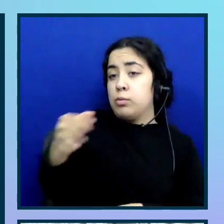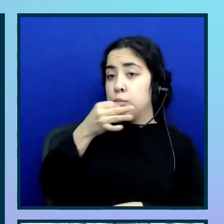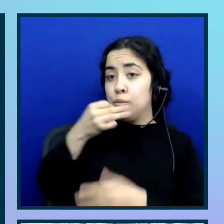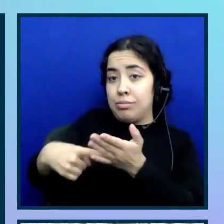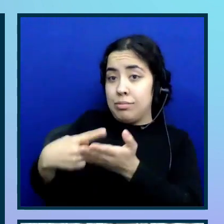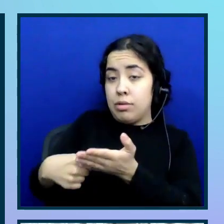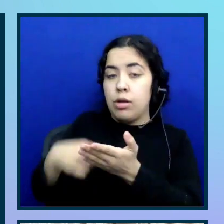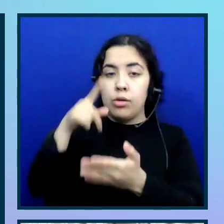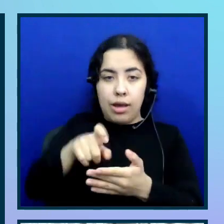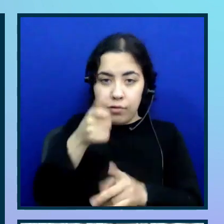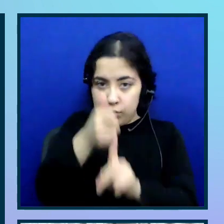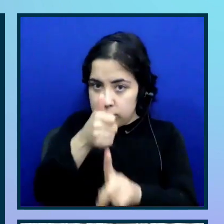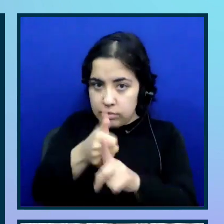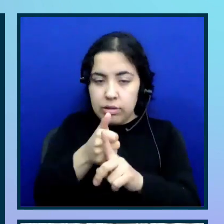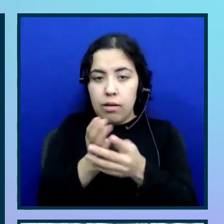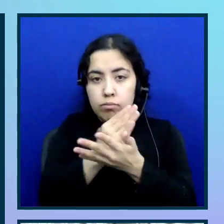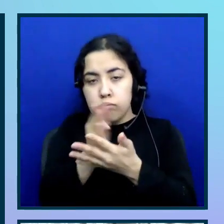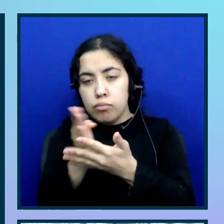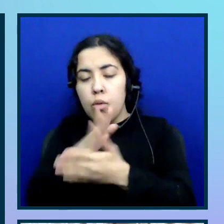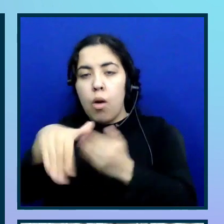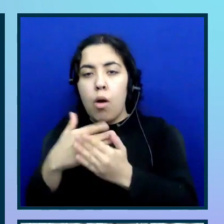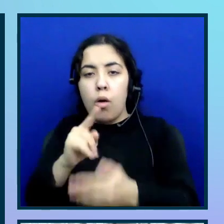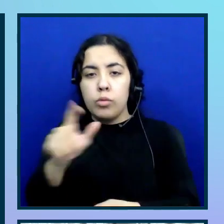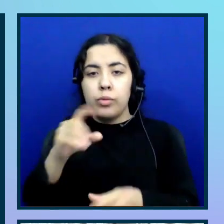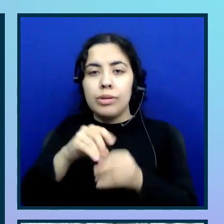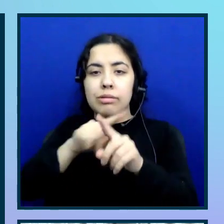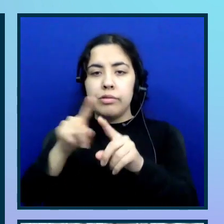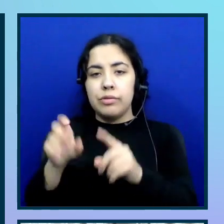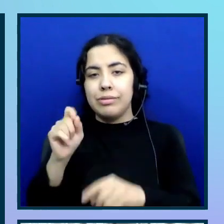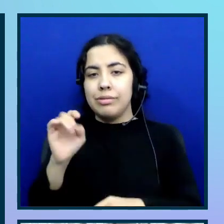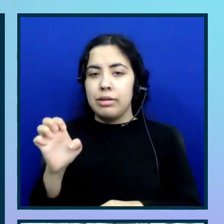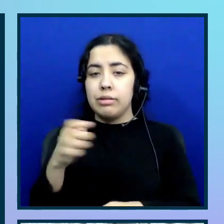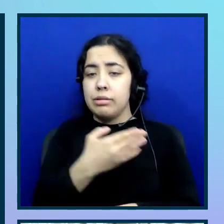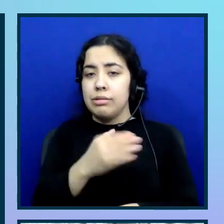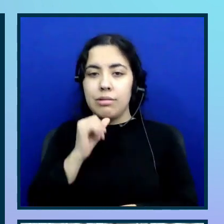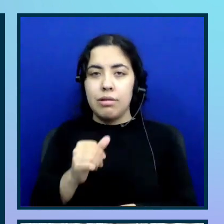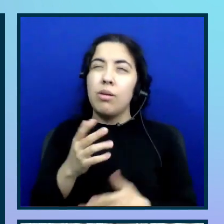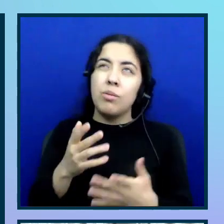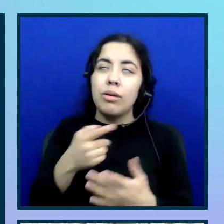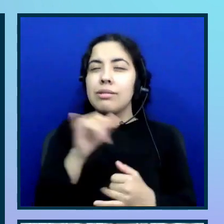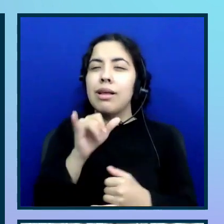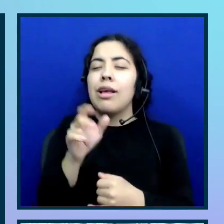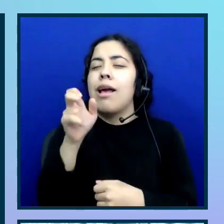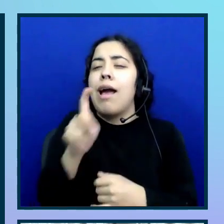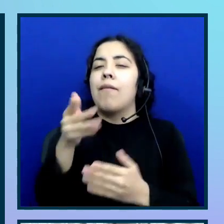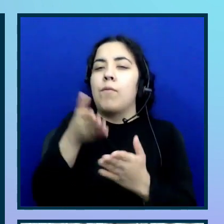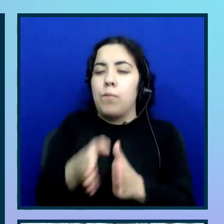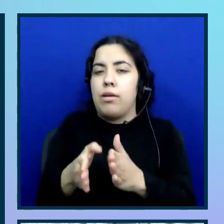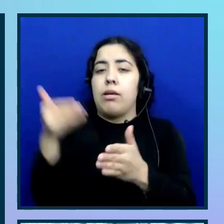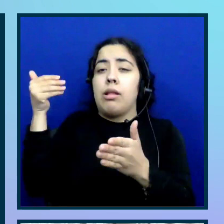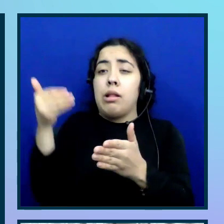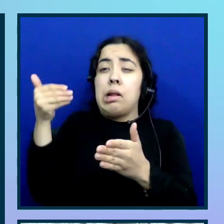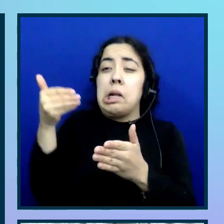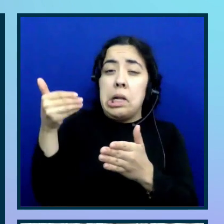kind of on your page in different states. And so this is just you're halfway there, but once you run